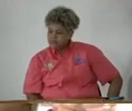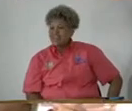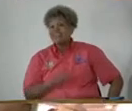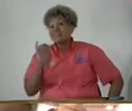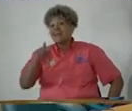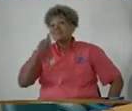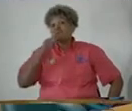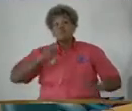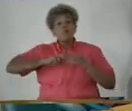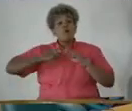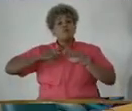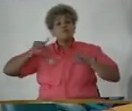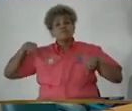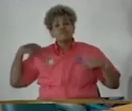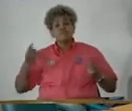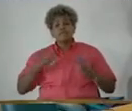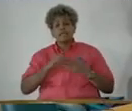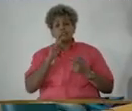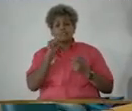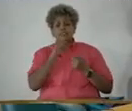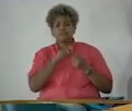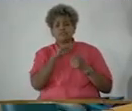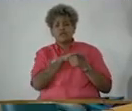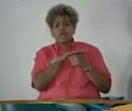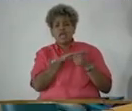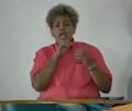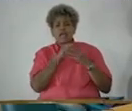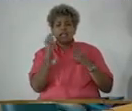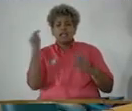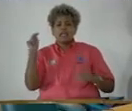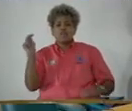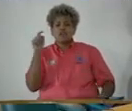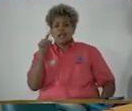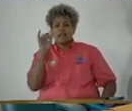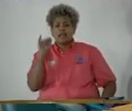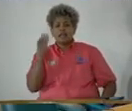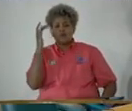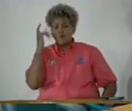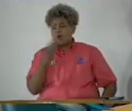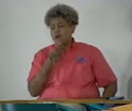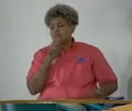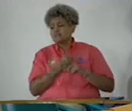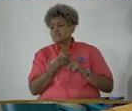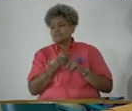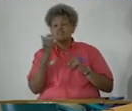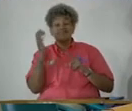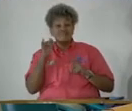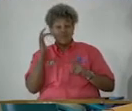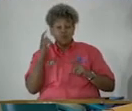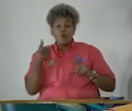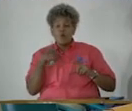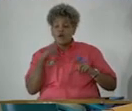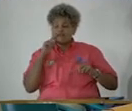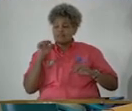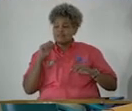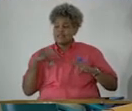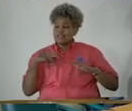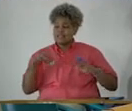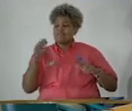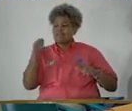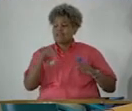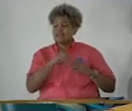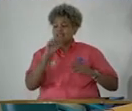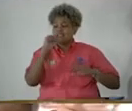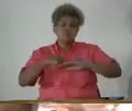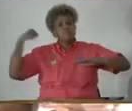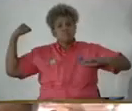has been a problem in a particular area in the grill. And that is why, Madam Speaker, we have invested in